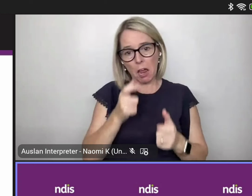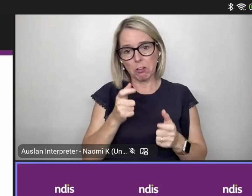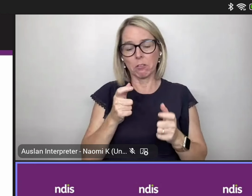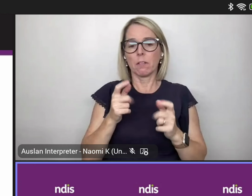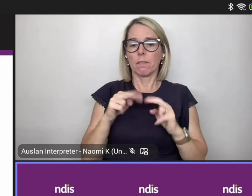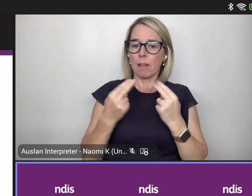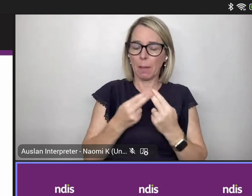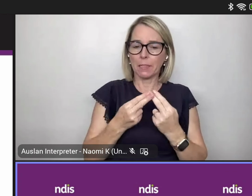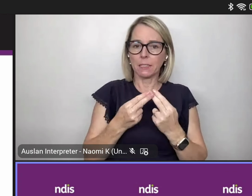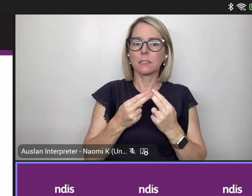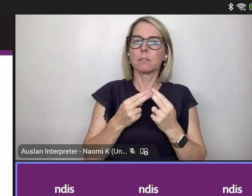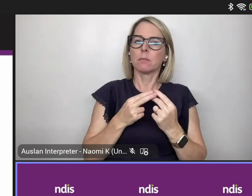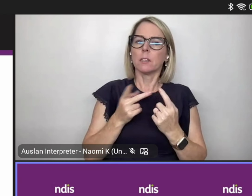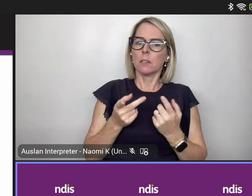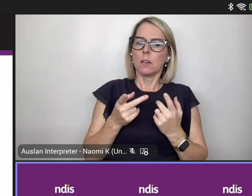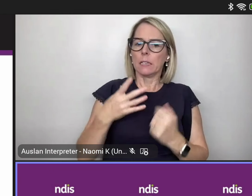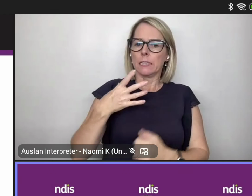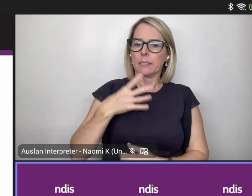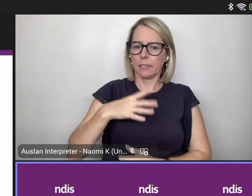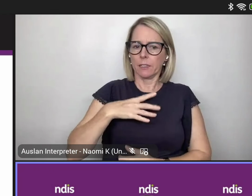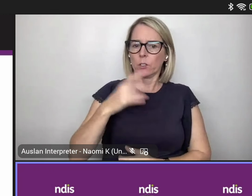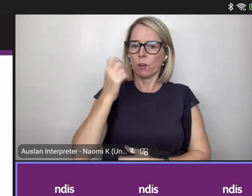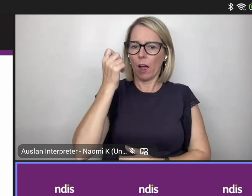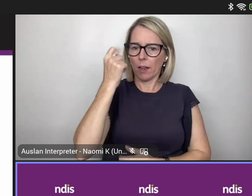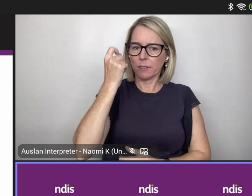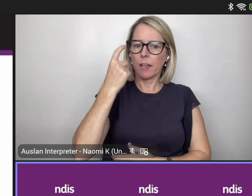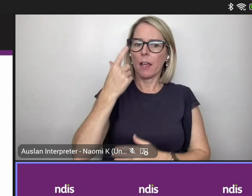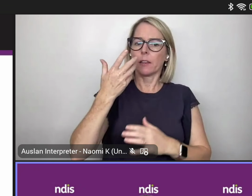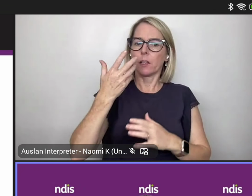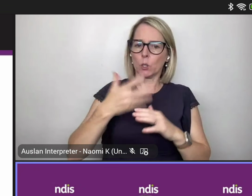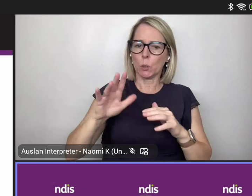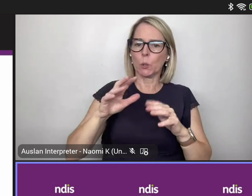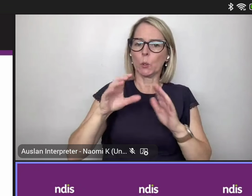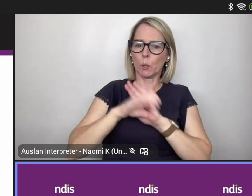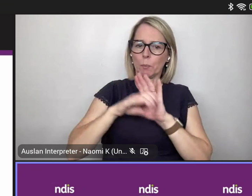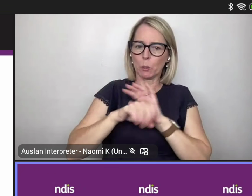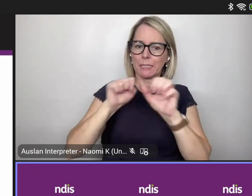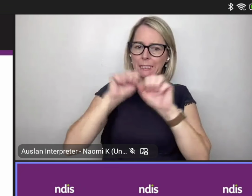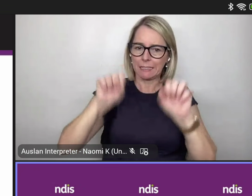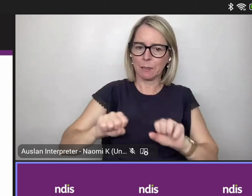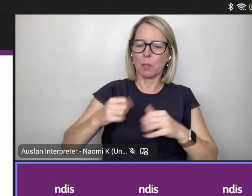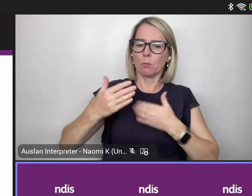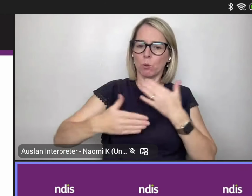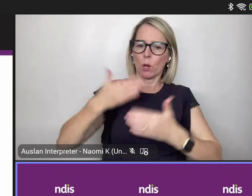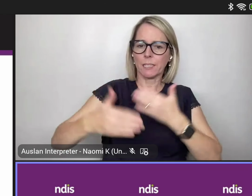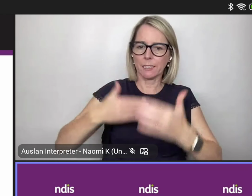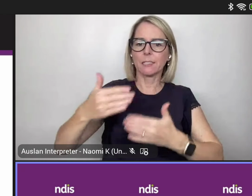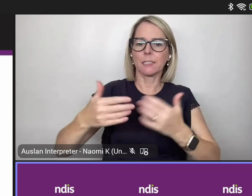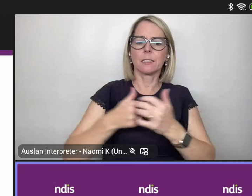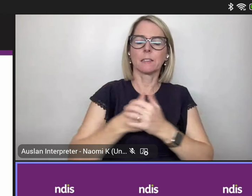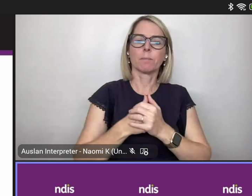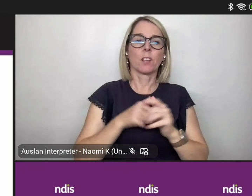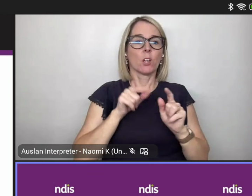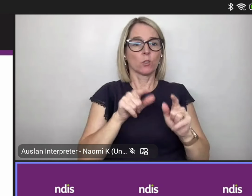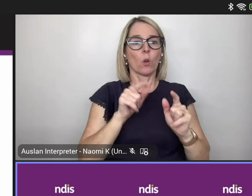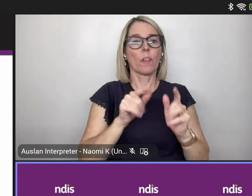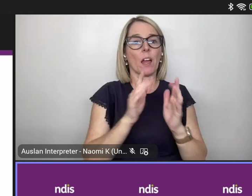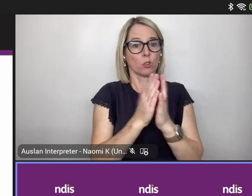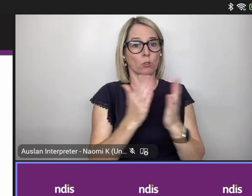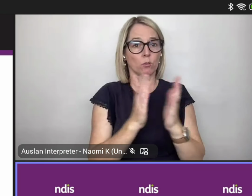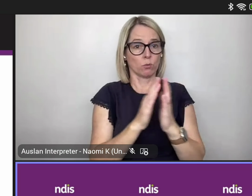our new computer systems and processes will bring. We have created a participant's journey document. The participant's journey